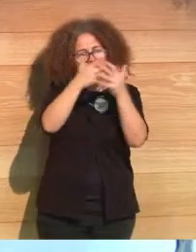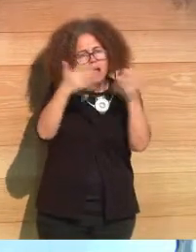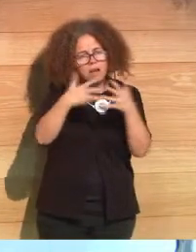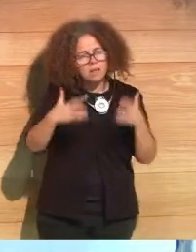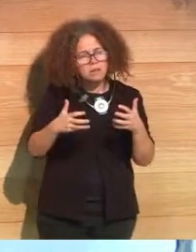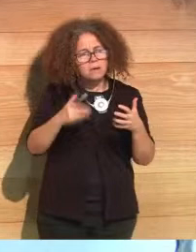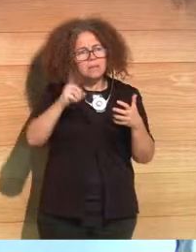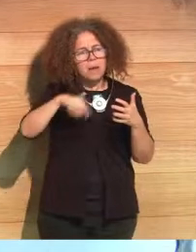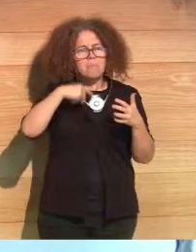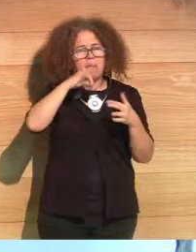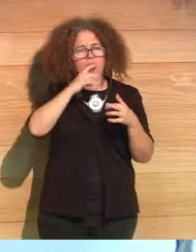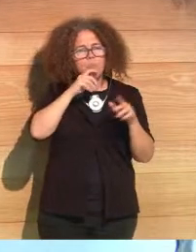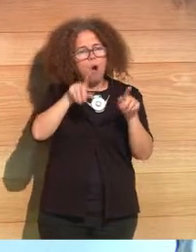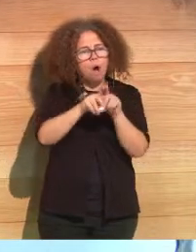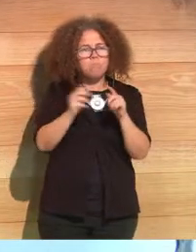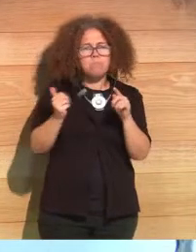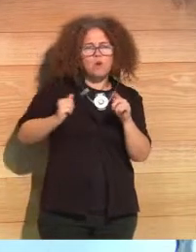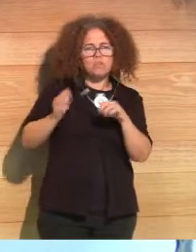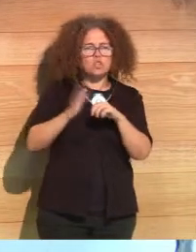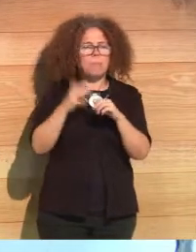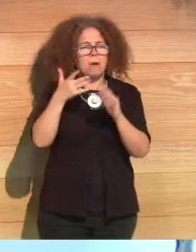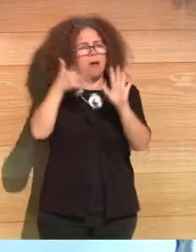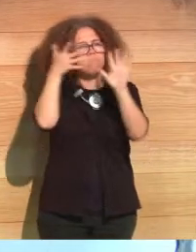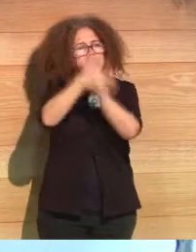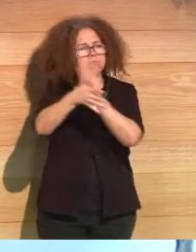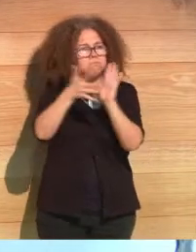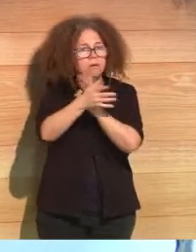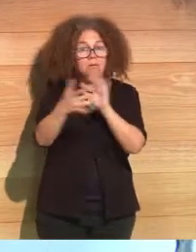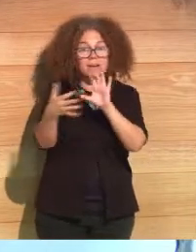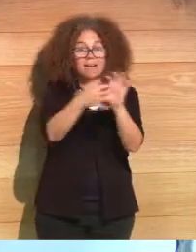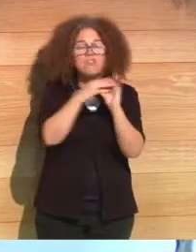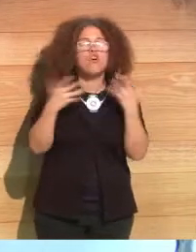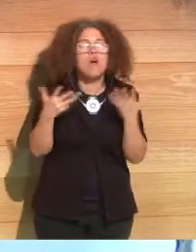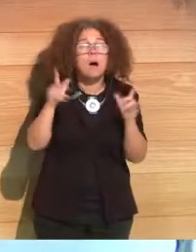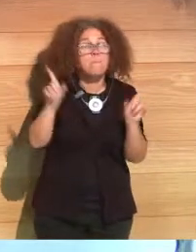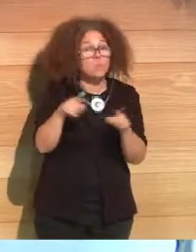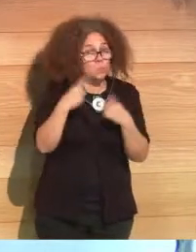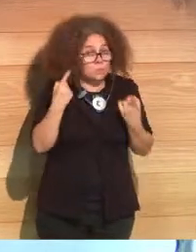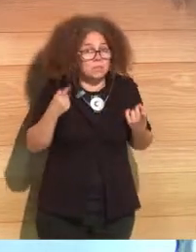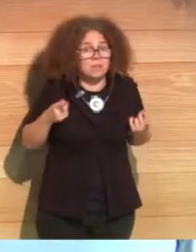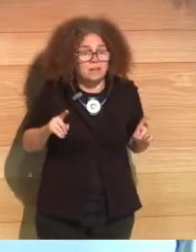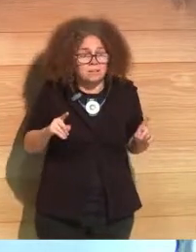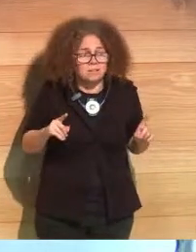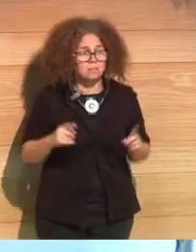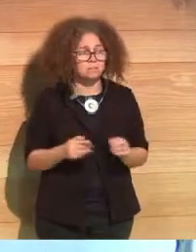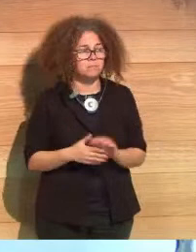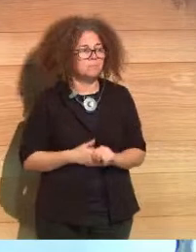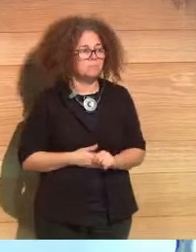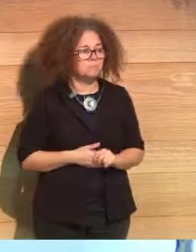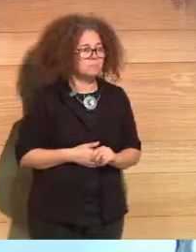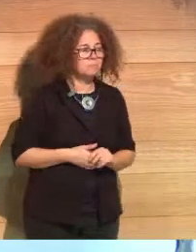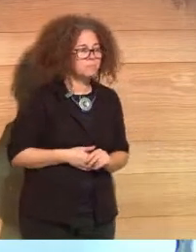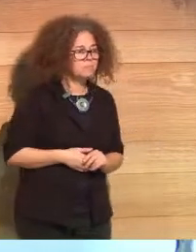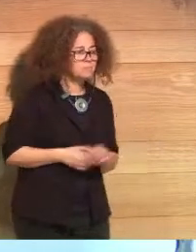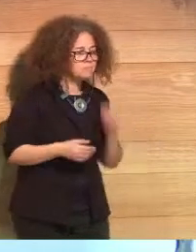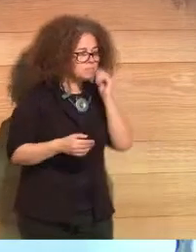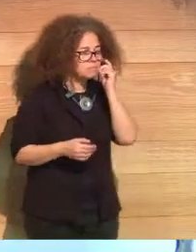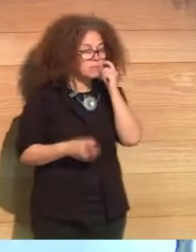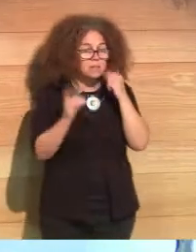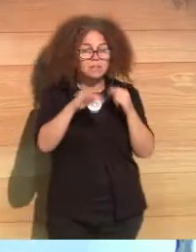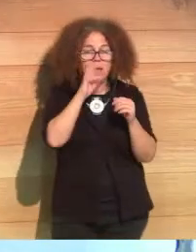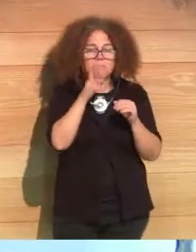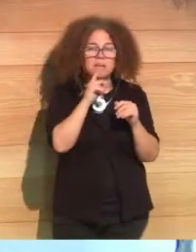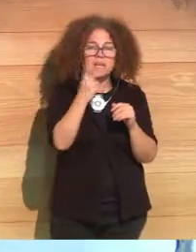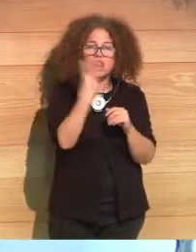relationship with music. So this is something you will find in the Two Volcanoes series and also in the